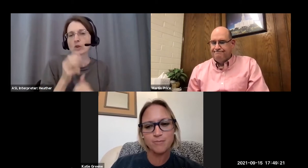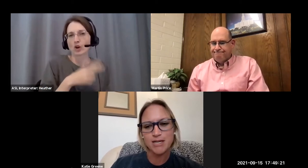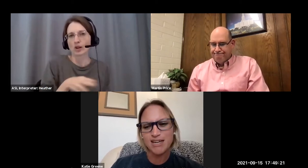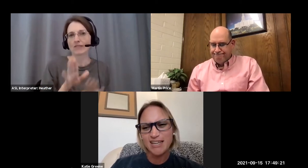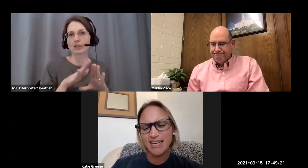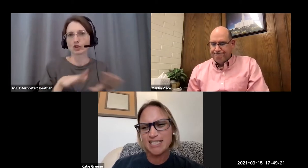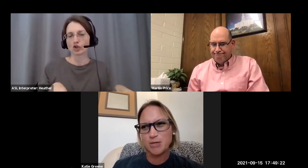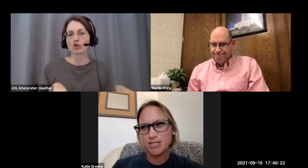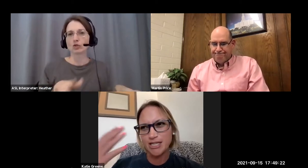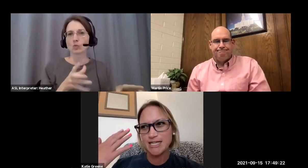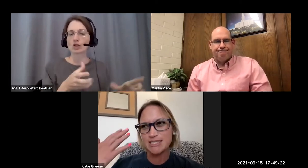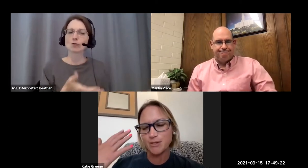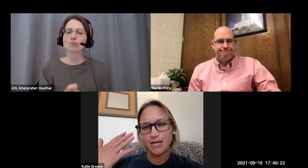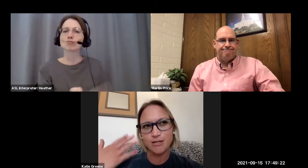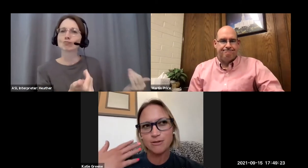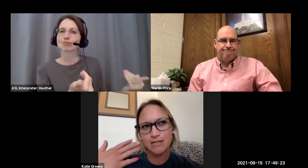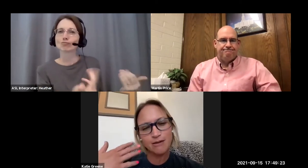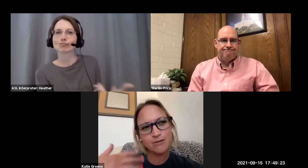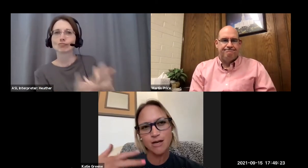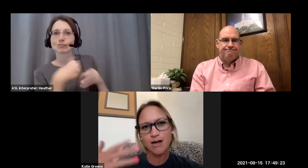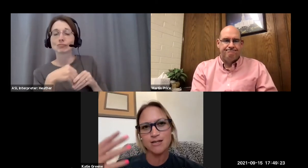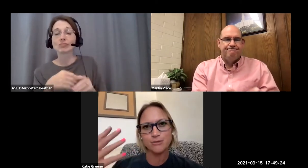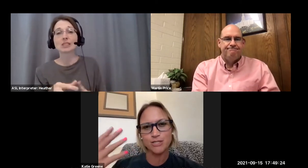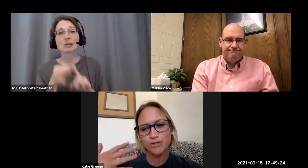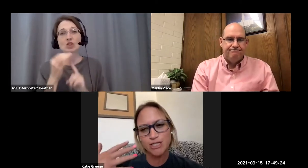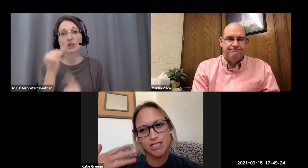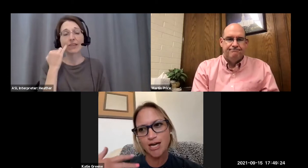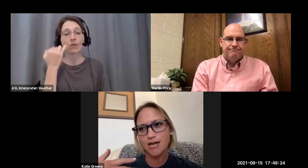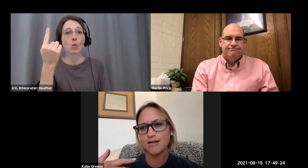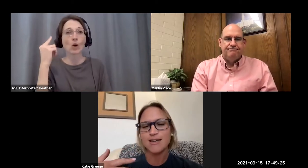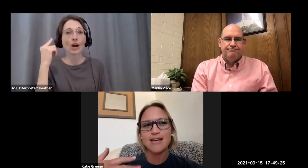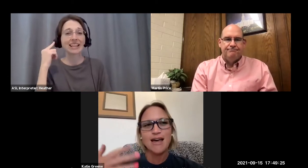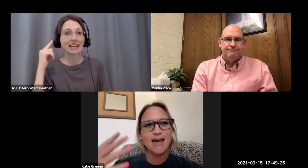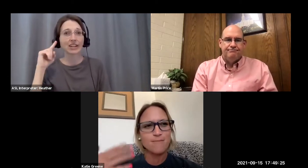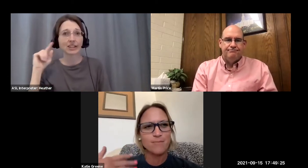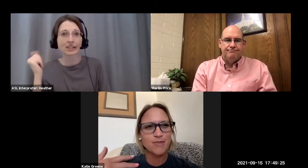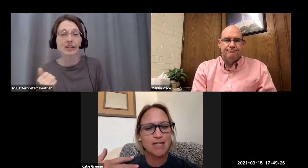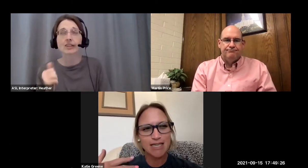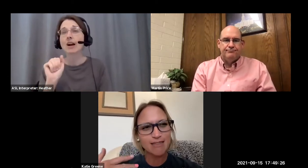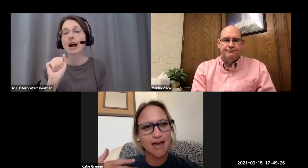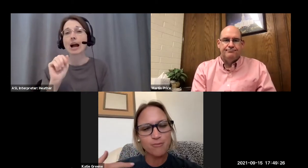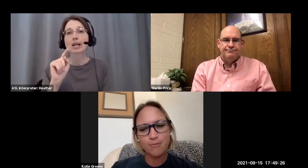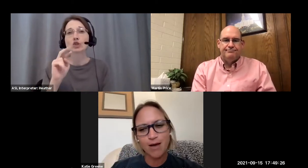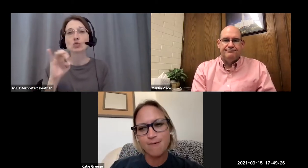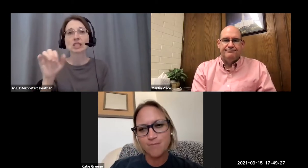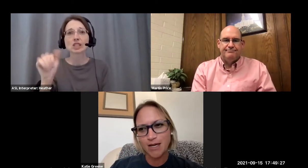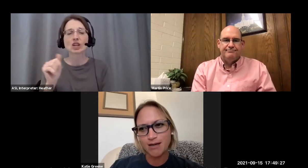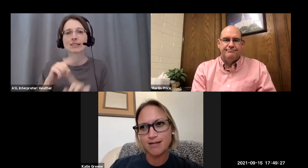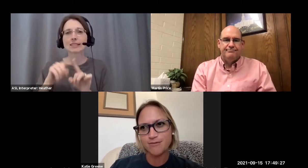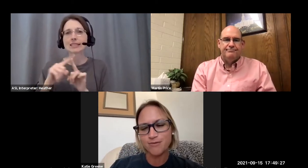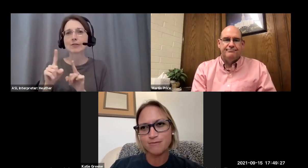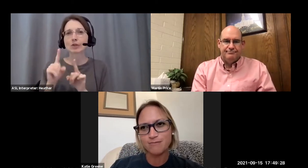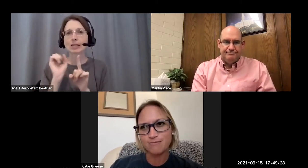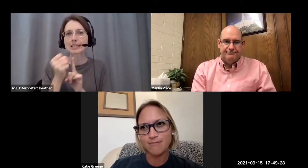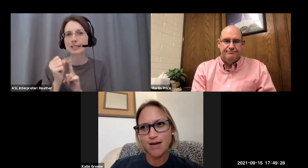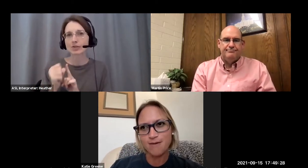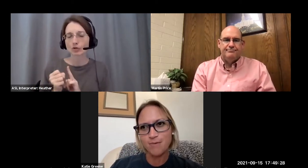well. Like especially kids with like unilateral loss or atresia, things like that, that kind